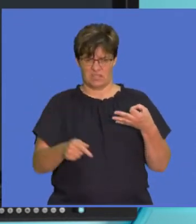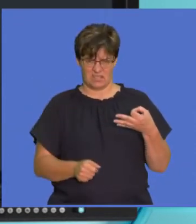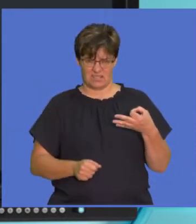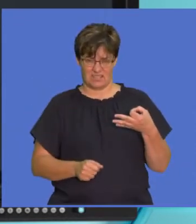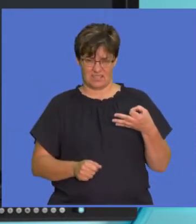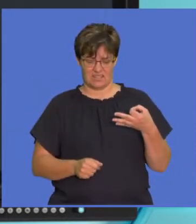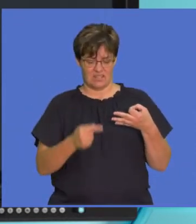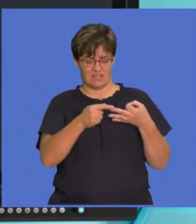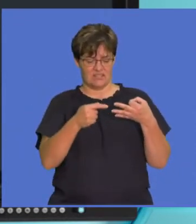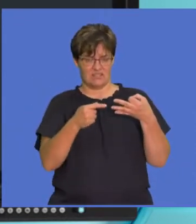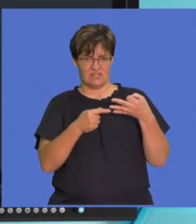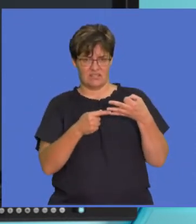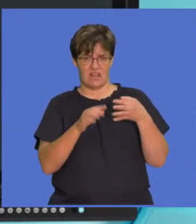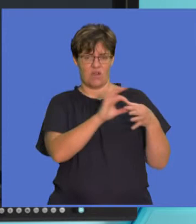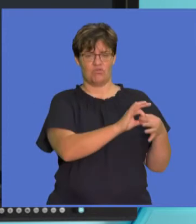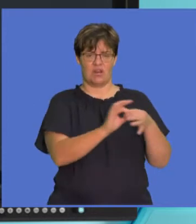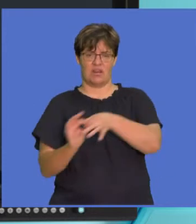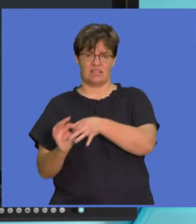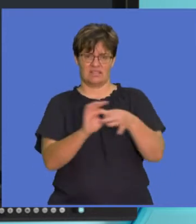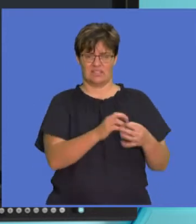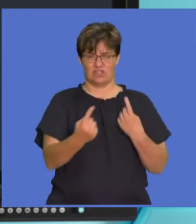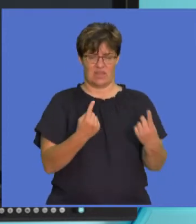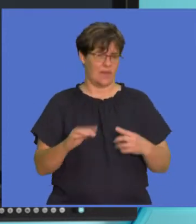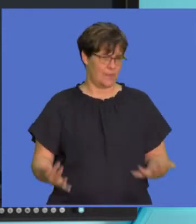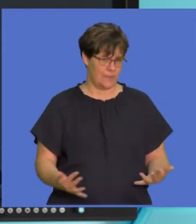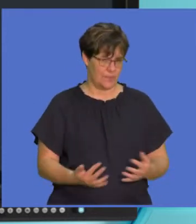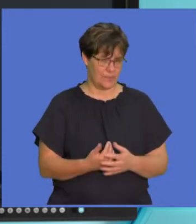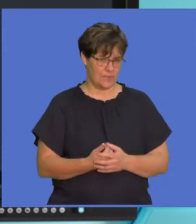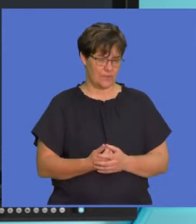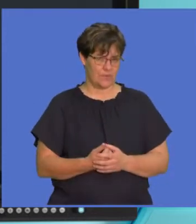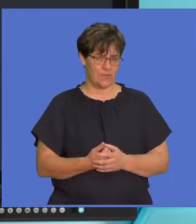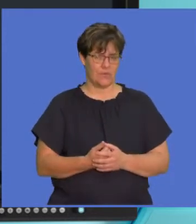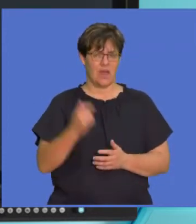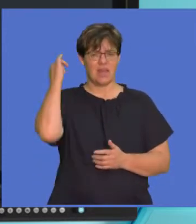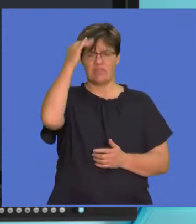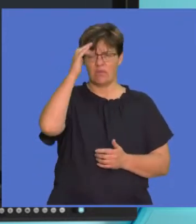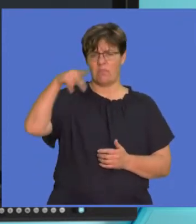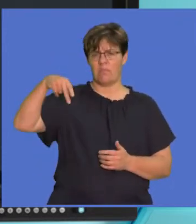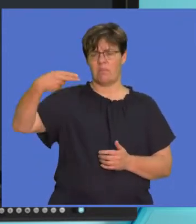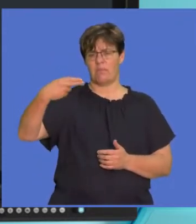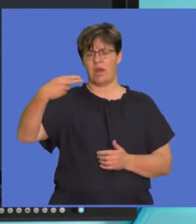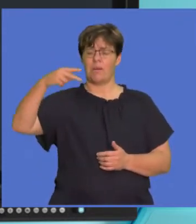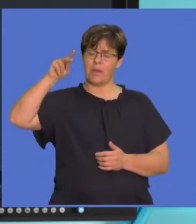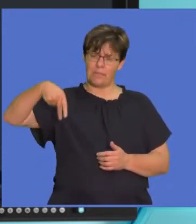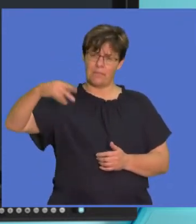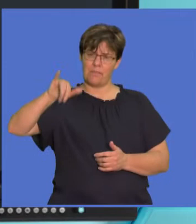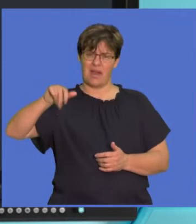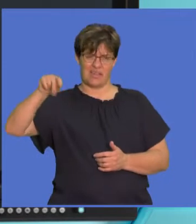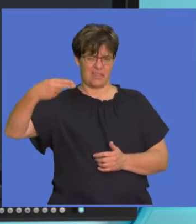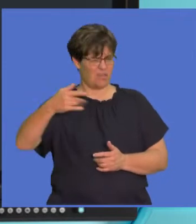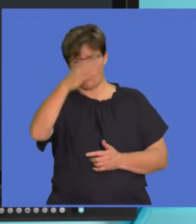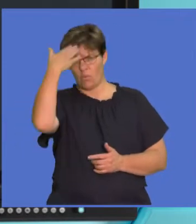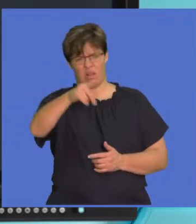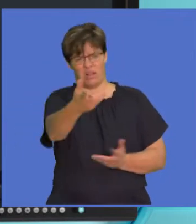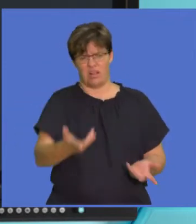reciprocal, and how they are related to one another. Remember that theorem of Pythagoras, I said you